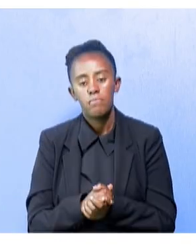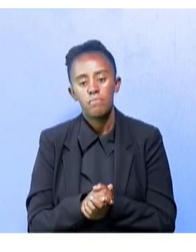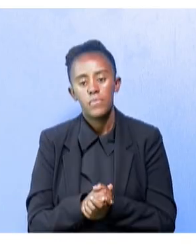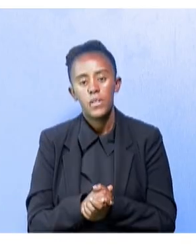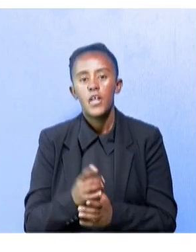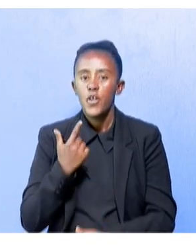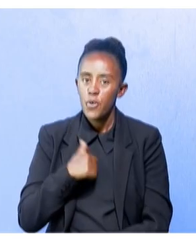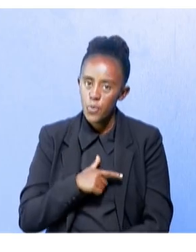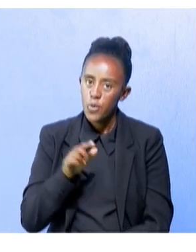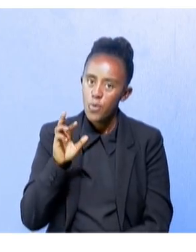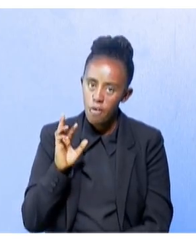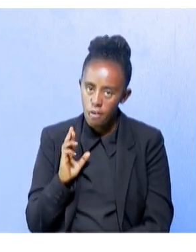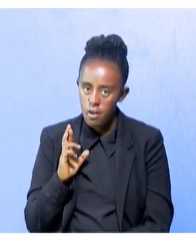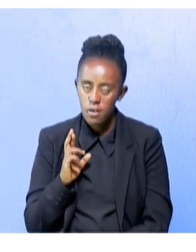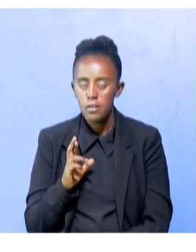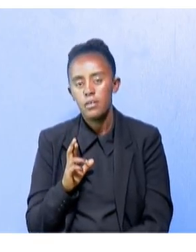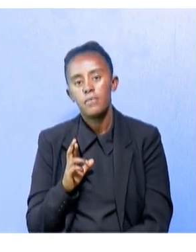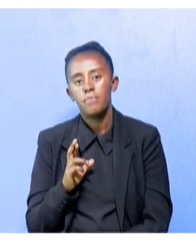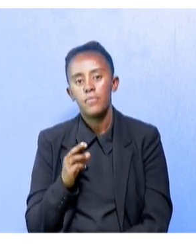we were